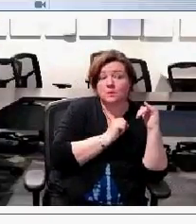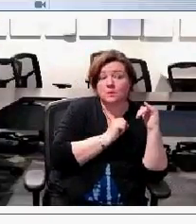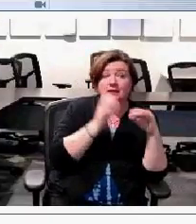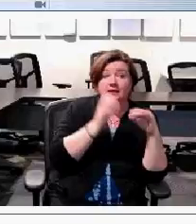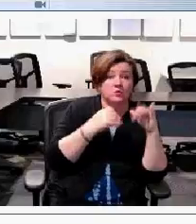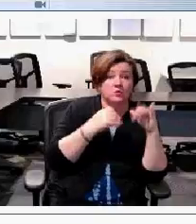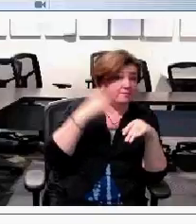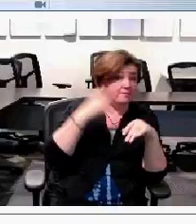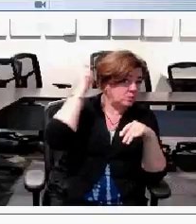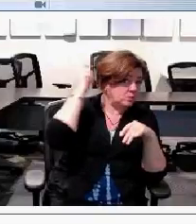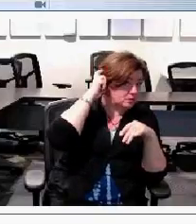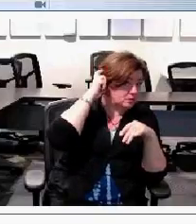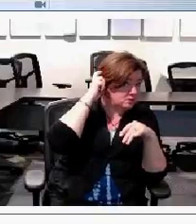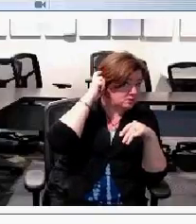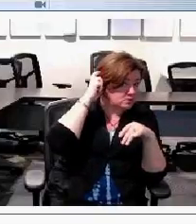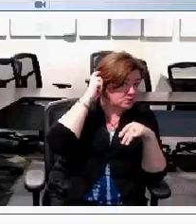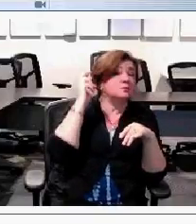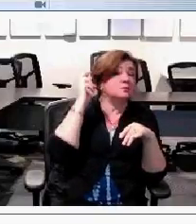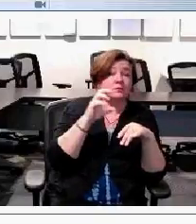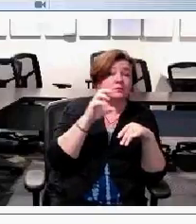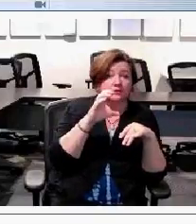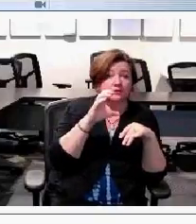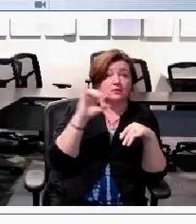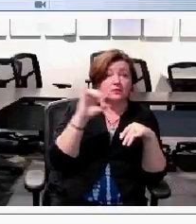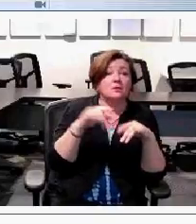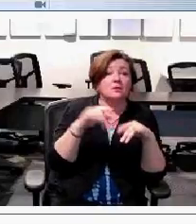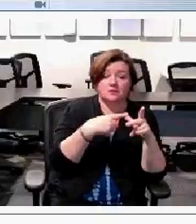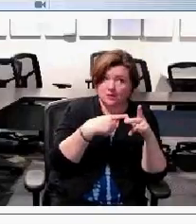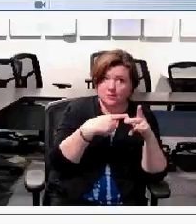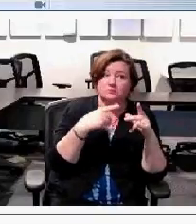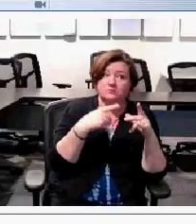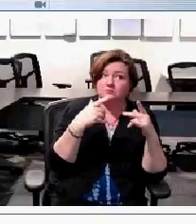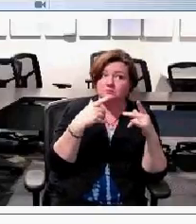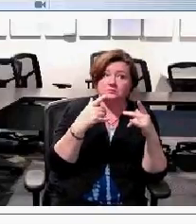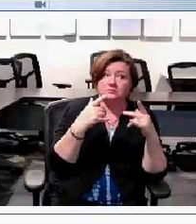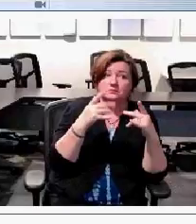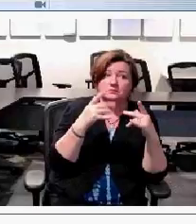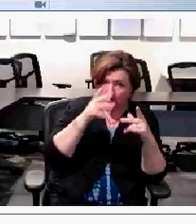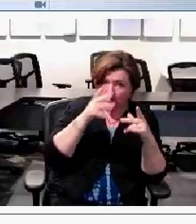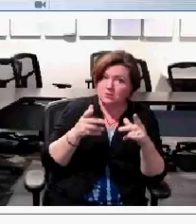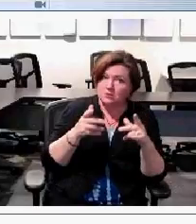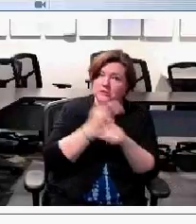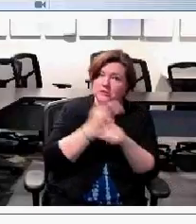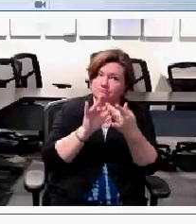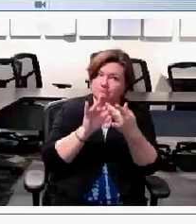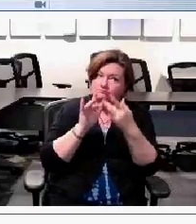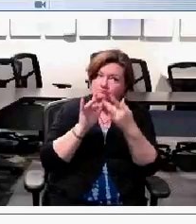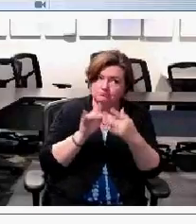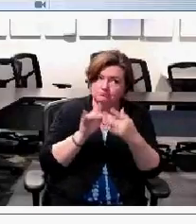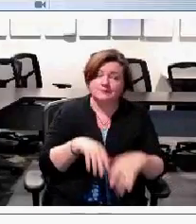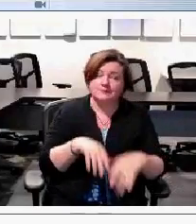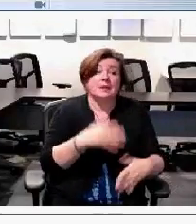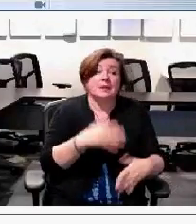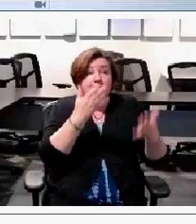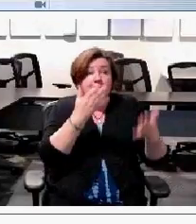cochlear implants. So there are families that, or children that have had more hearing and then maybe at the age of 8